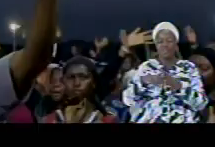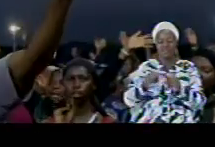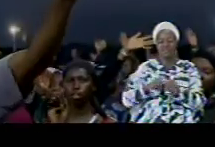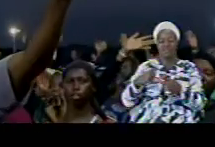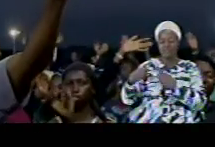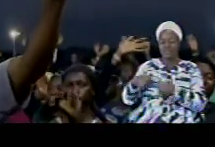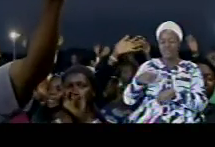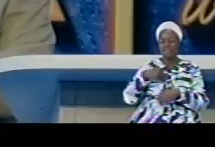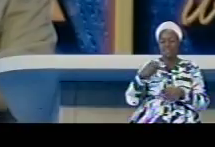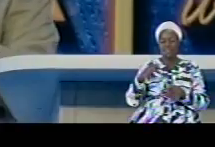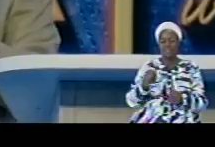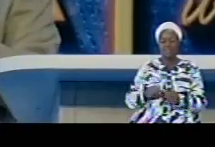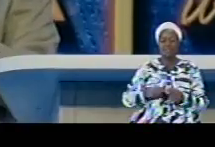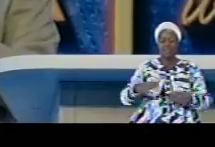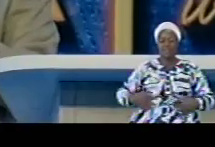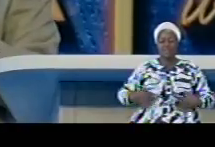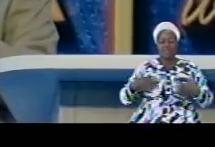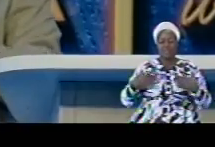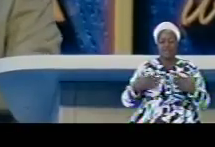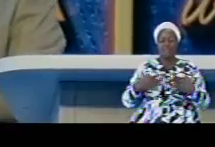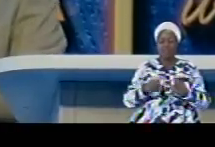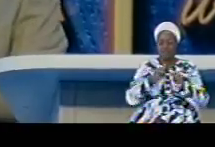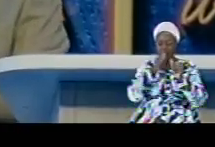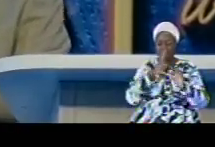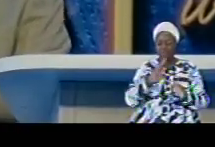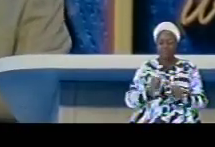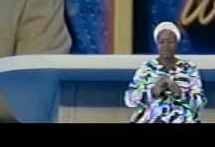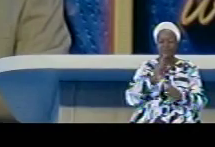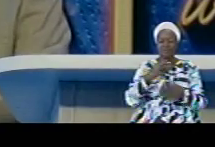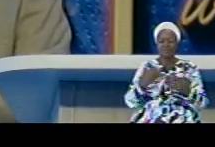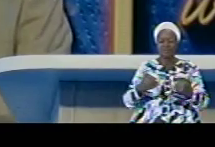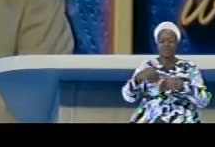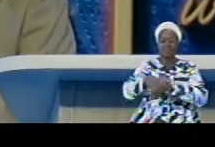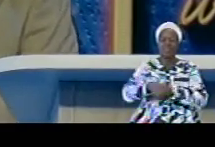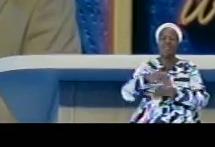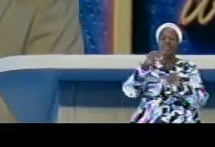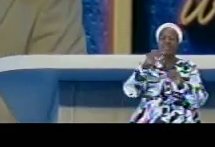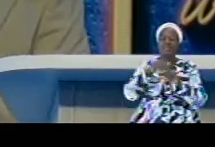in every life. Bless everyone tonight in Jesus' name.